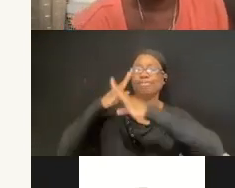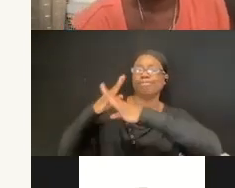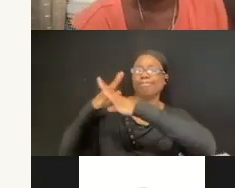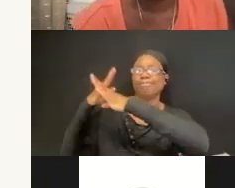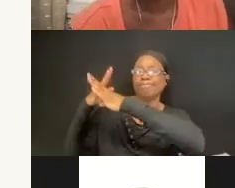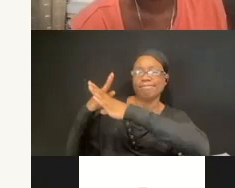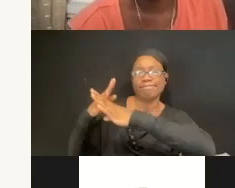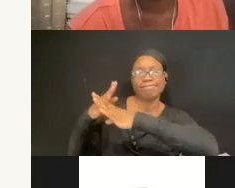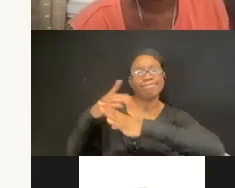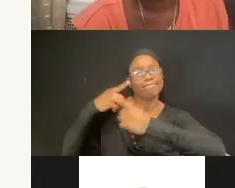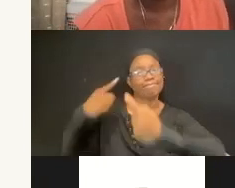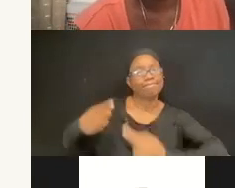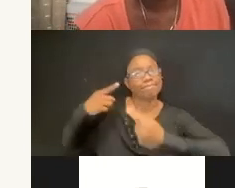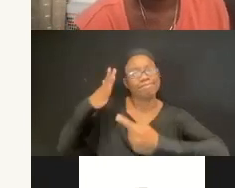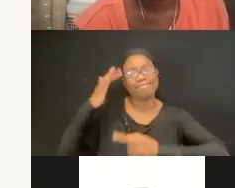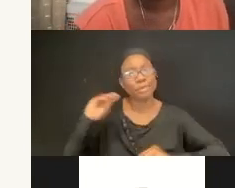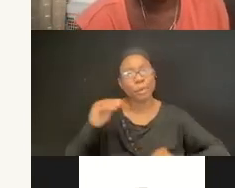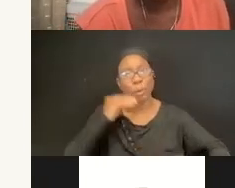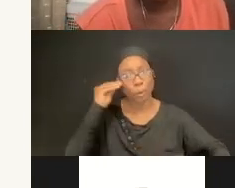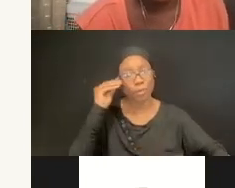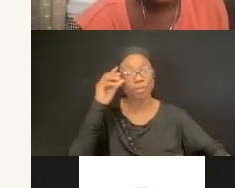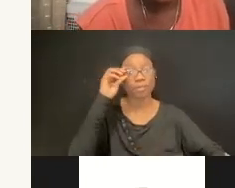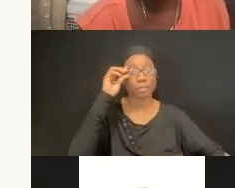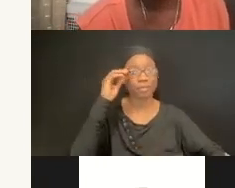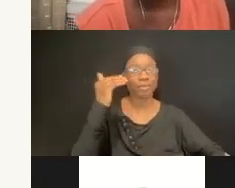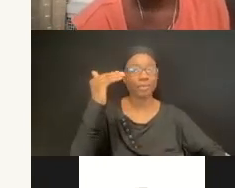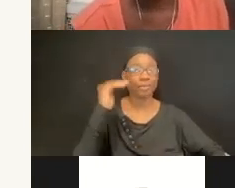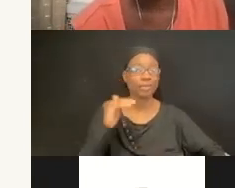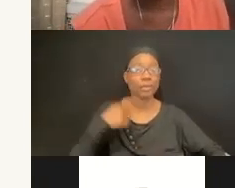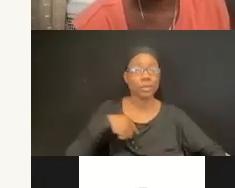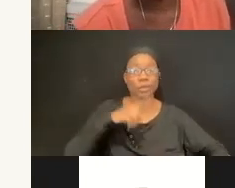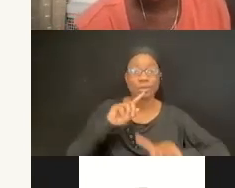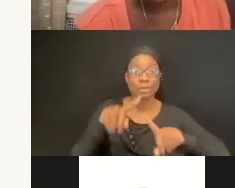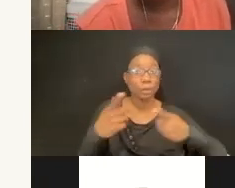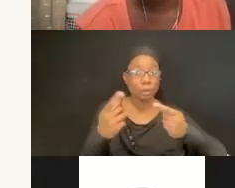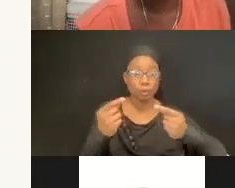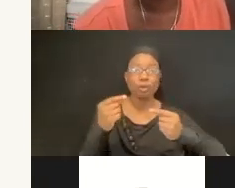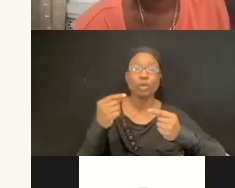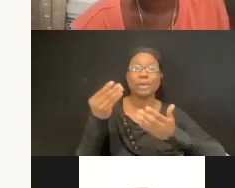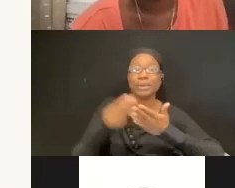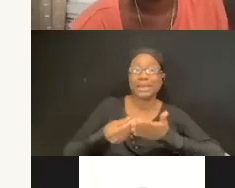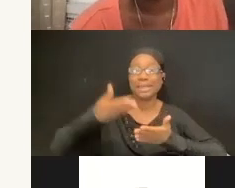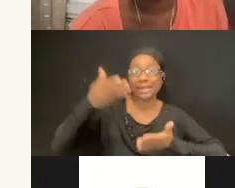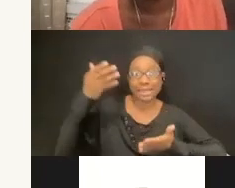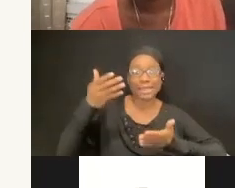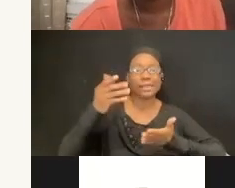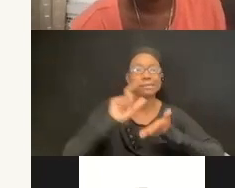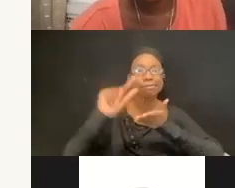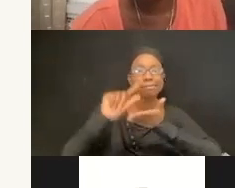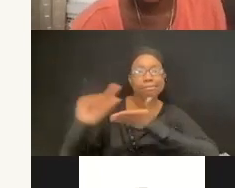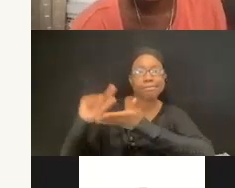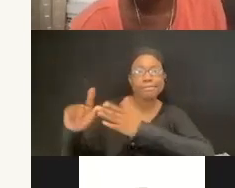Another way that we responded is by raising money to redistribute to families. We virtually canvassed trans women of color near and